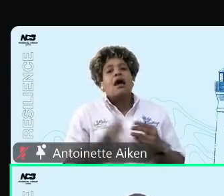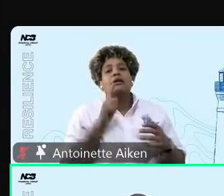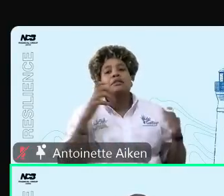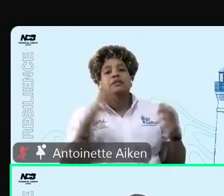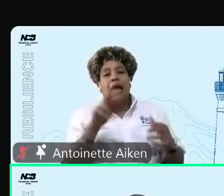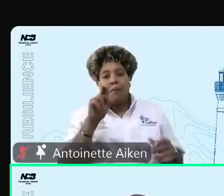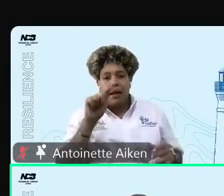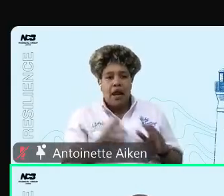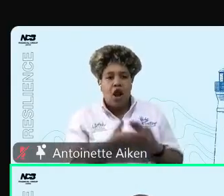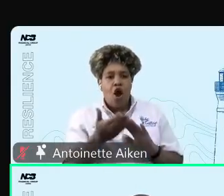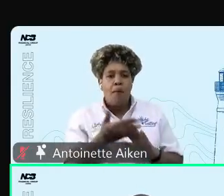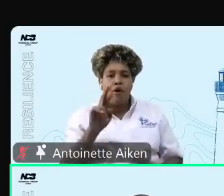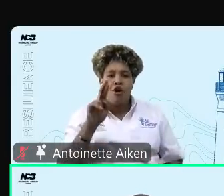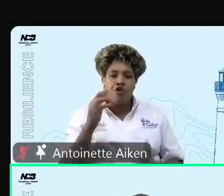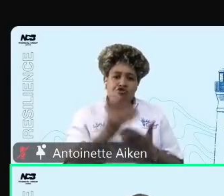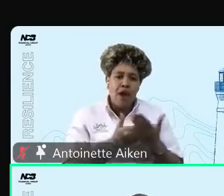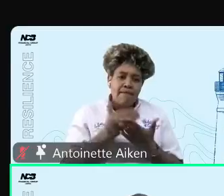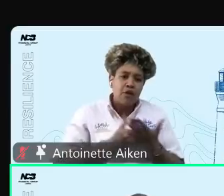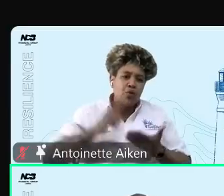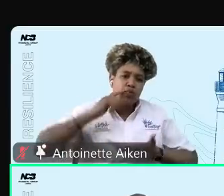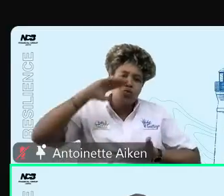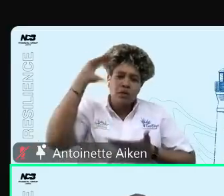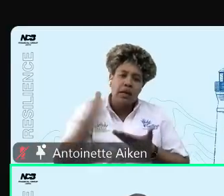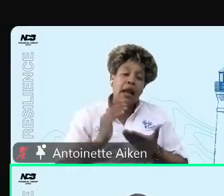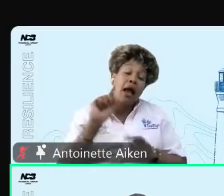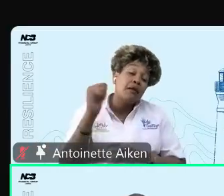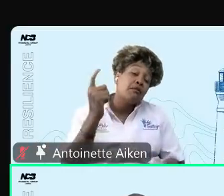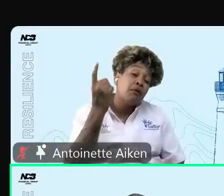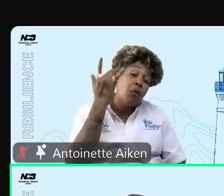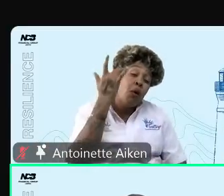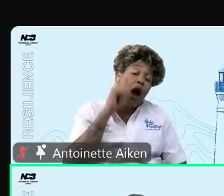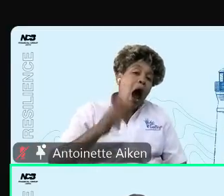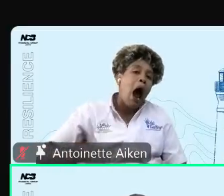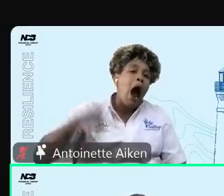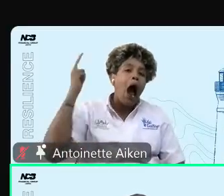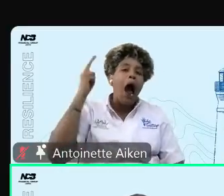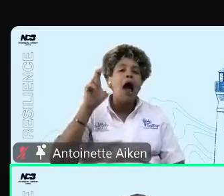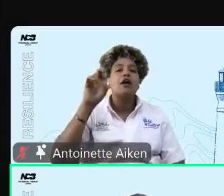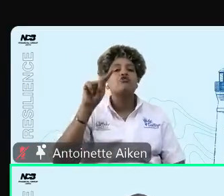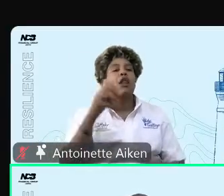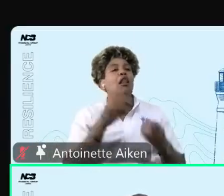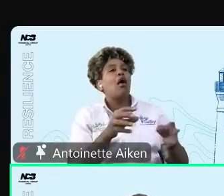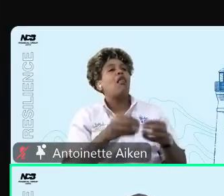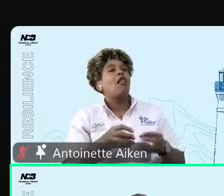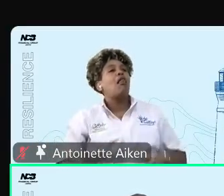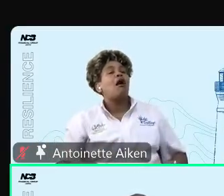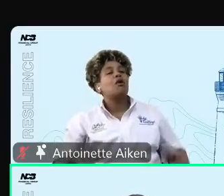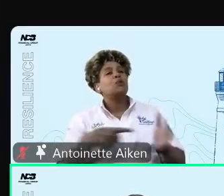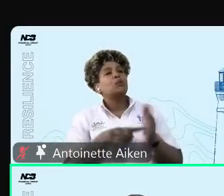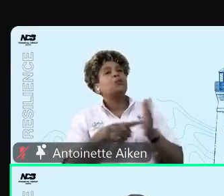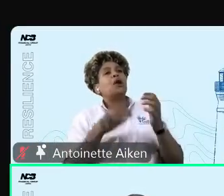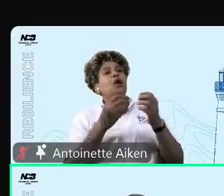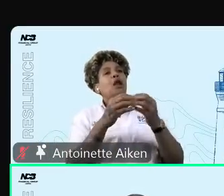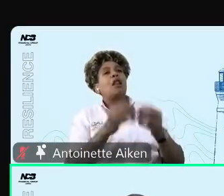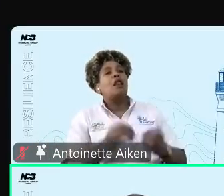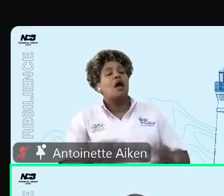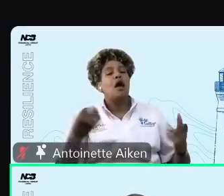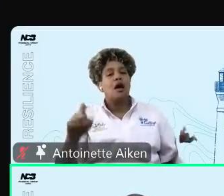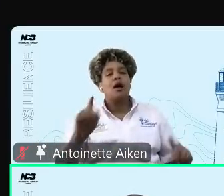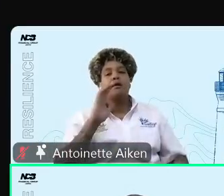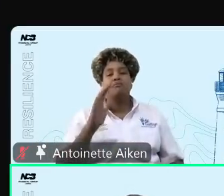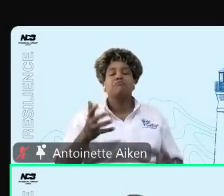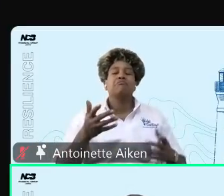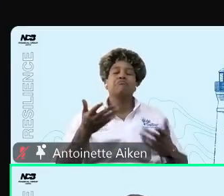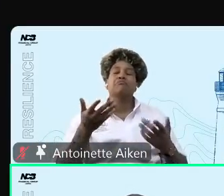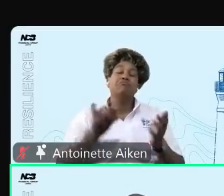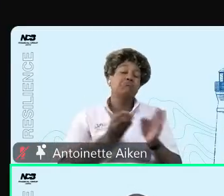net operating revenues declined predominantly due to higher credit impairment losses, mainly related to credit